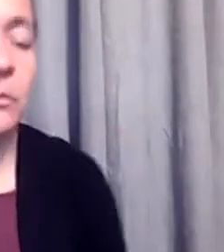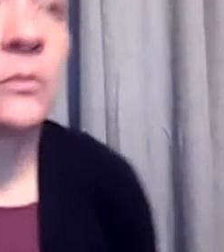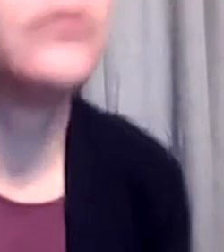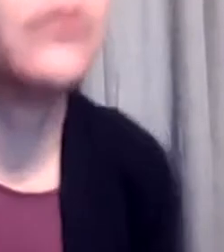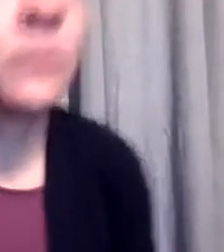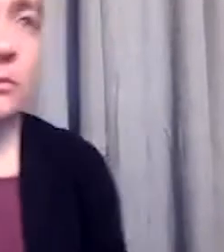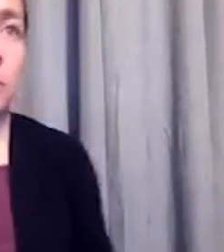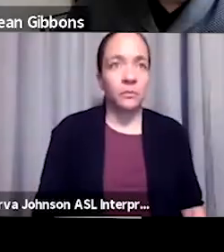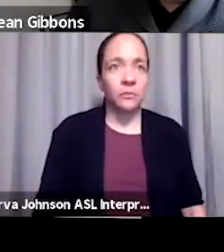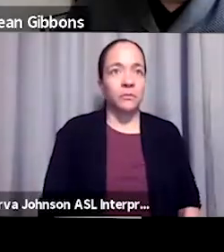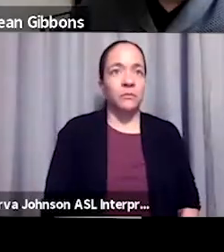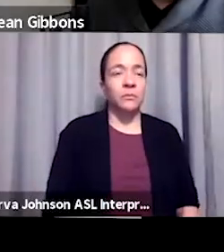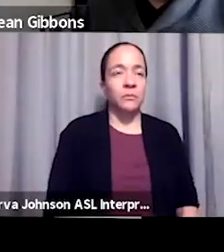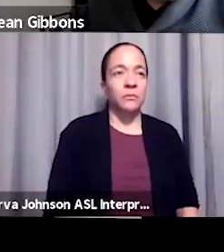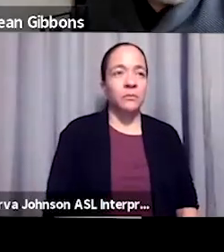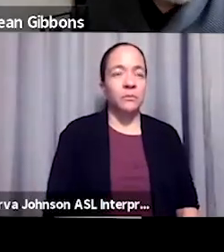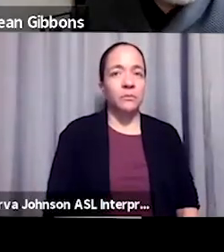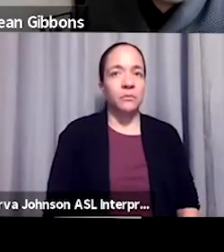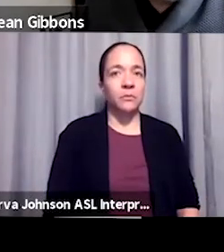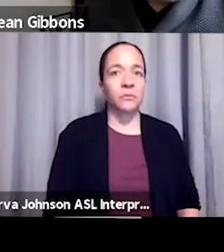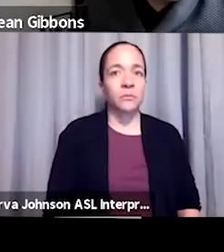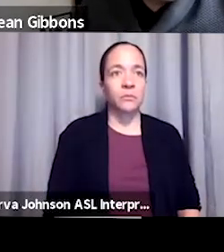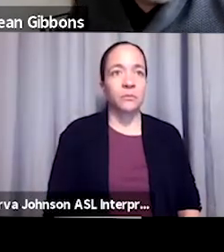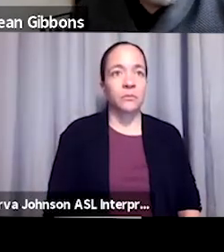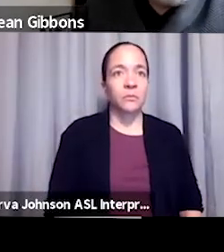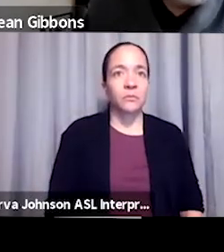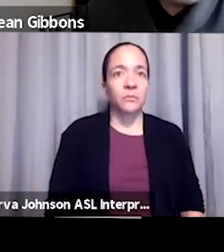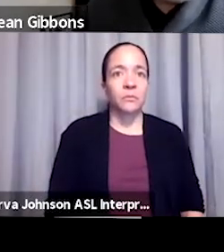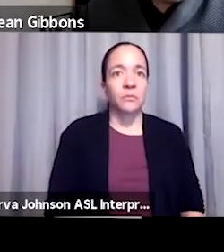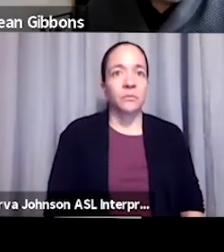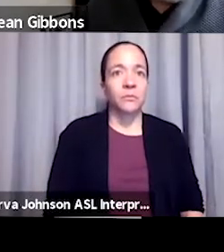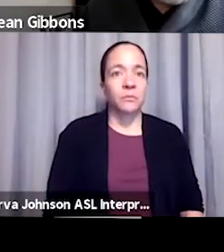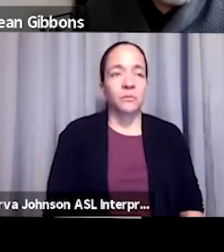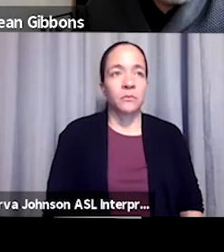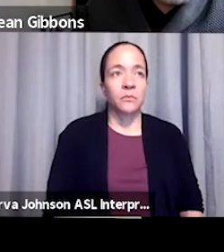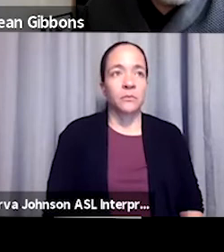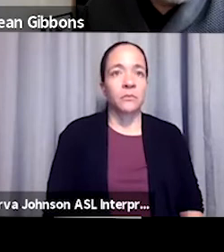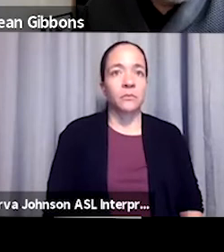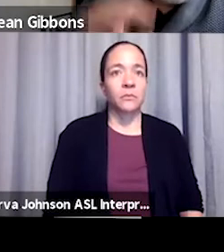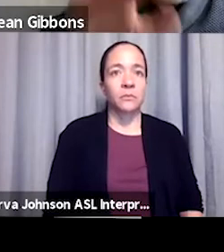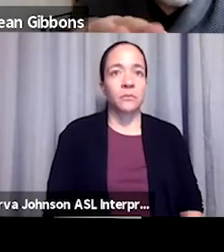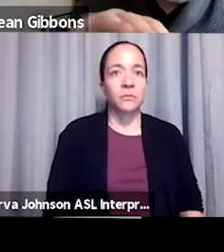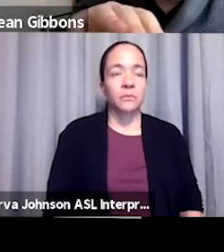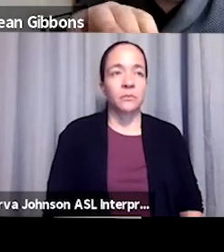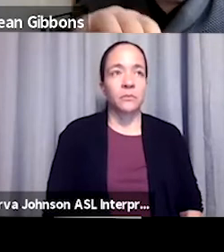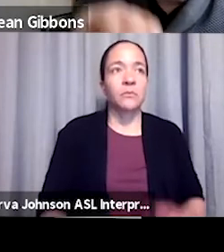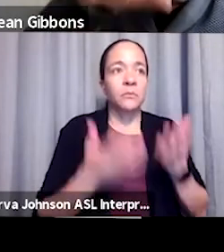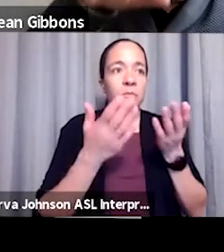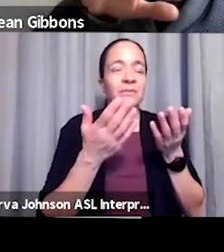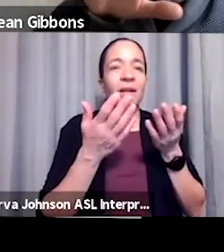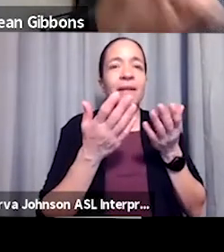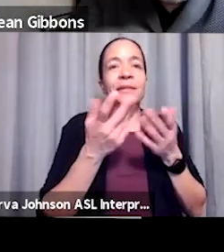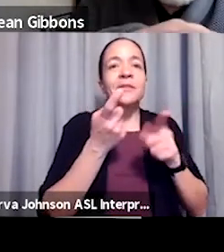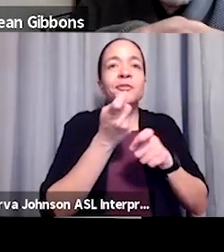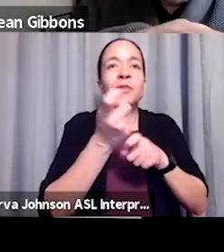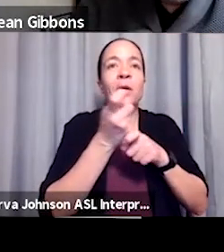about that. Can you pull that one back up? There we go. So the visual gag here, gang,